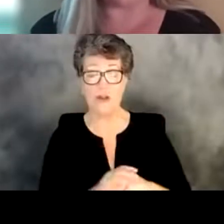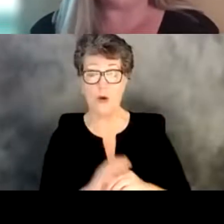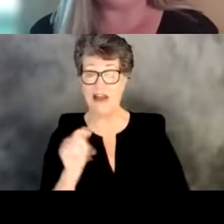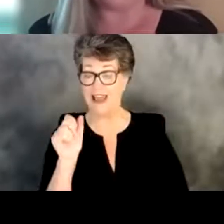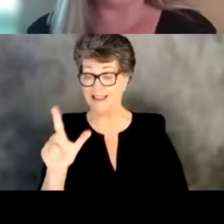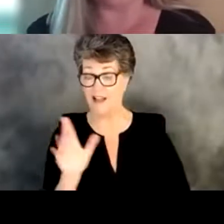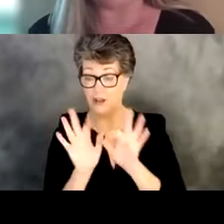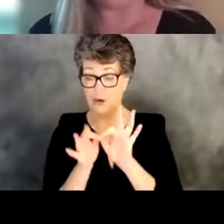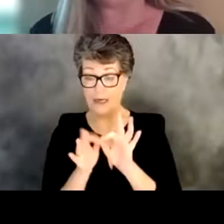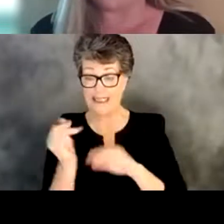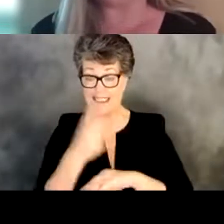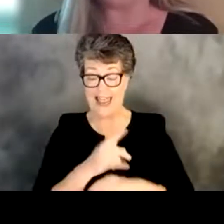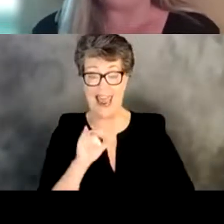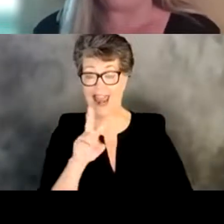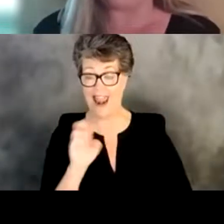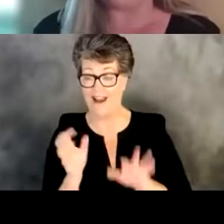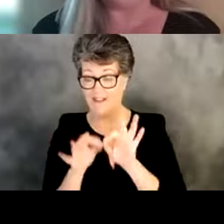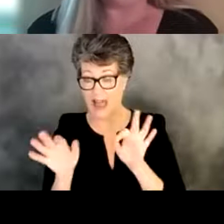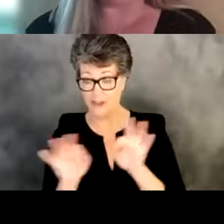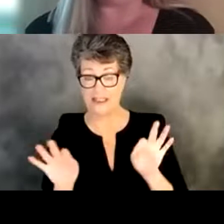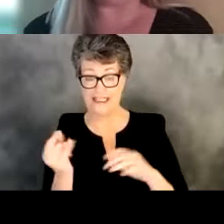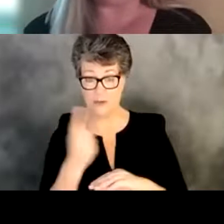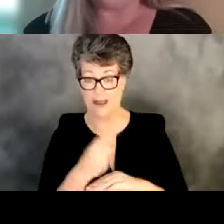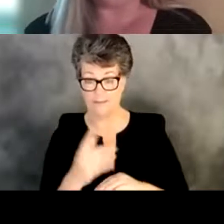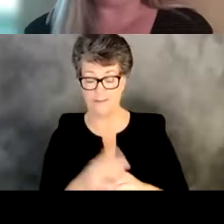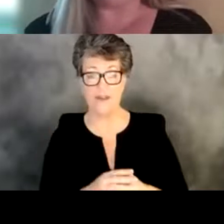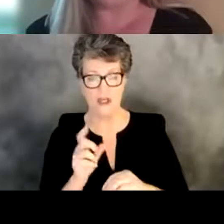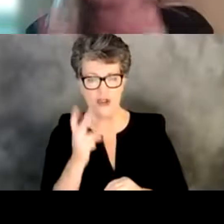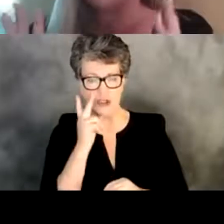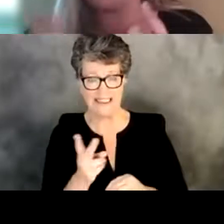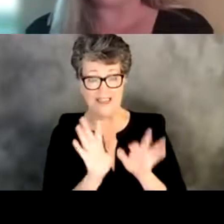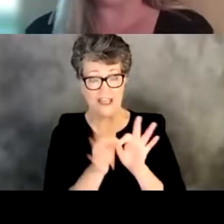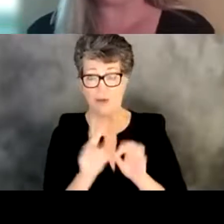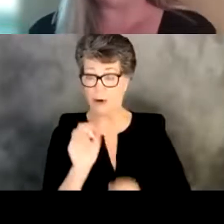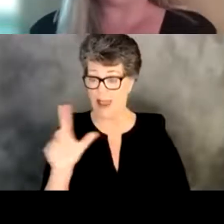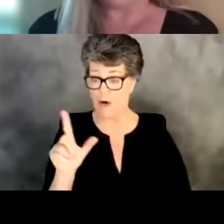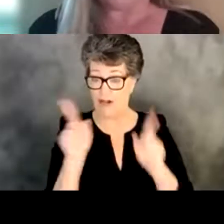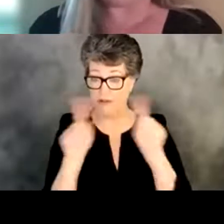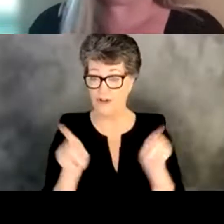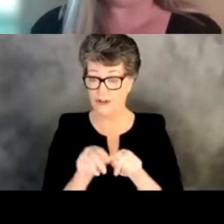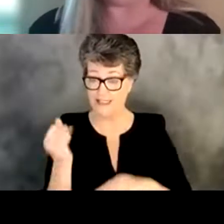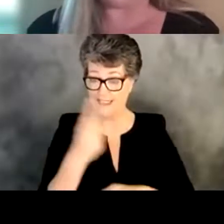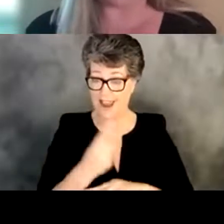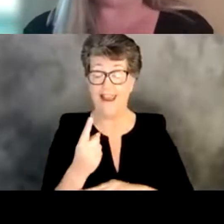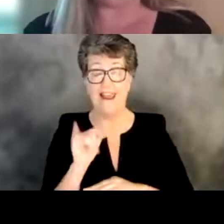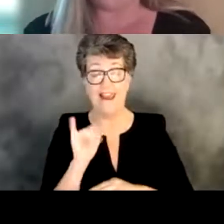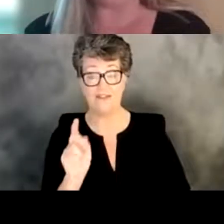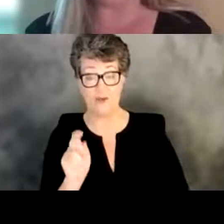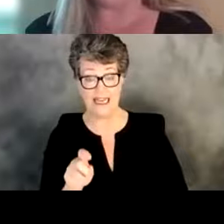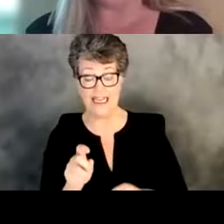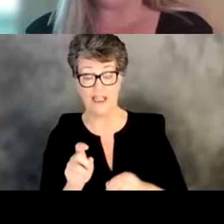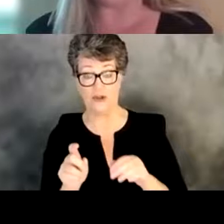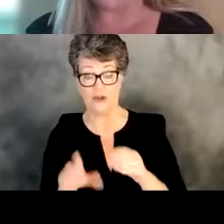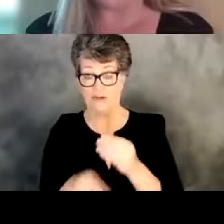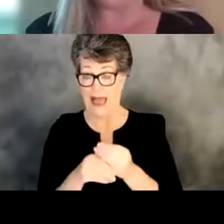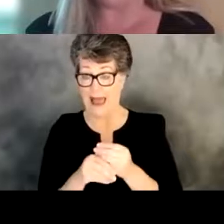Language interpreting and live closed captioning available. You should see our interpreter Carol on your screen. And if you need to enable subtitles,